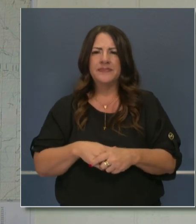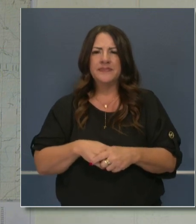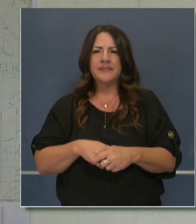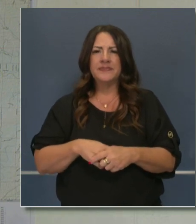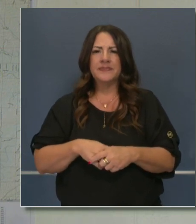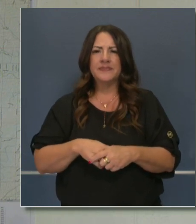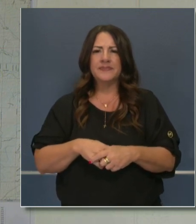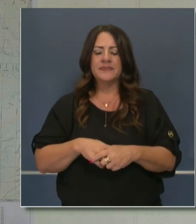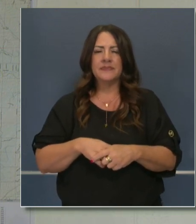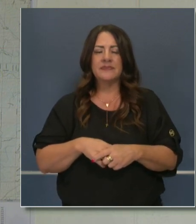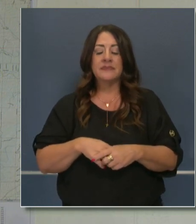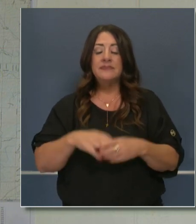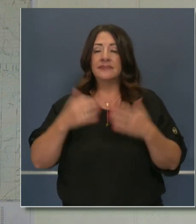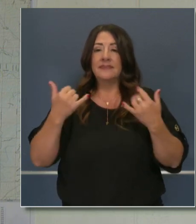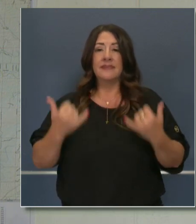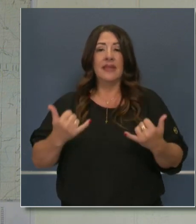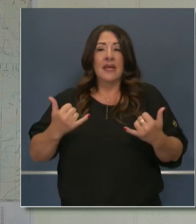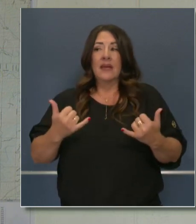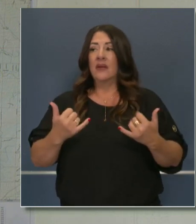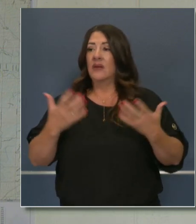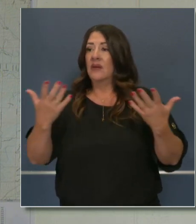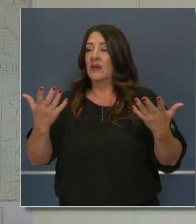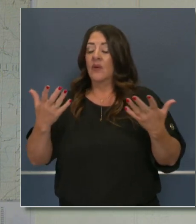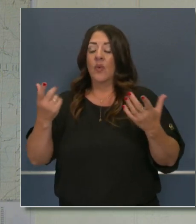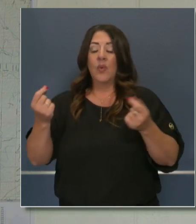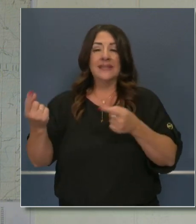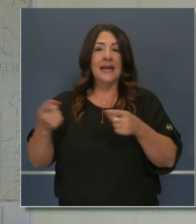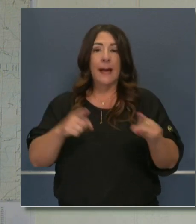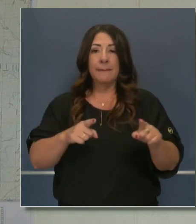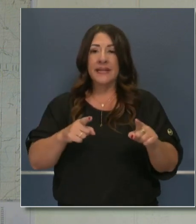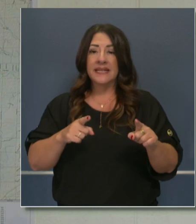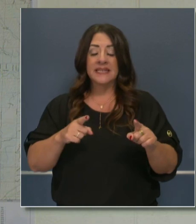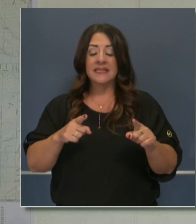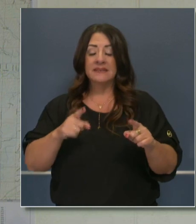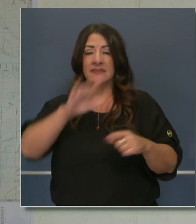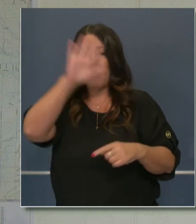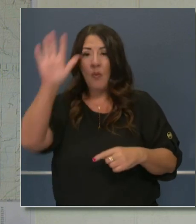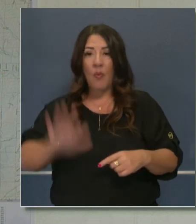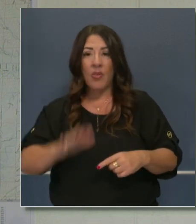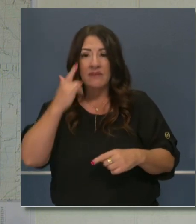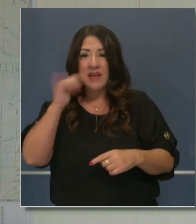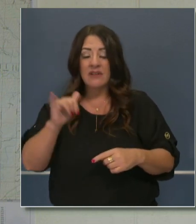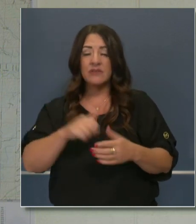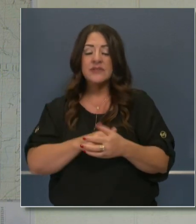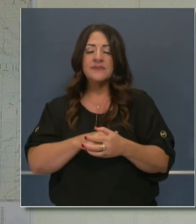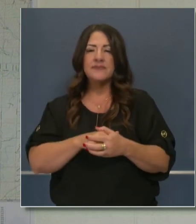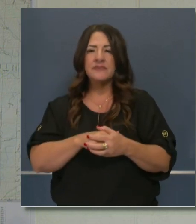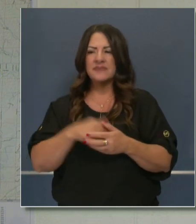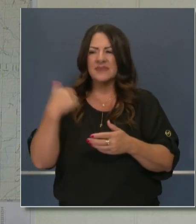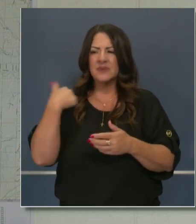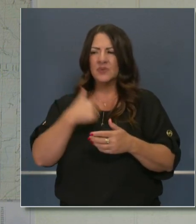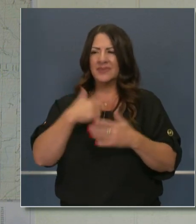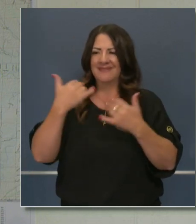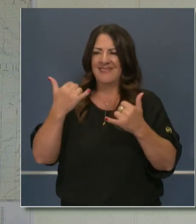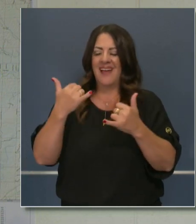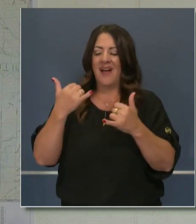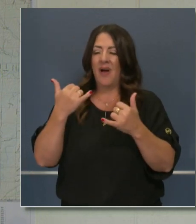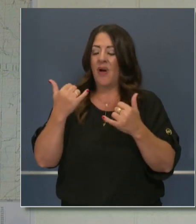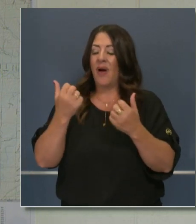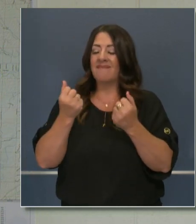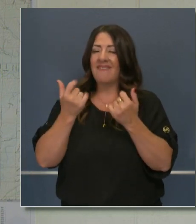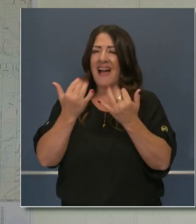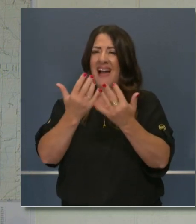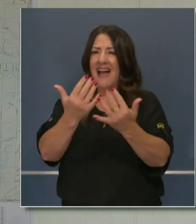rest of what's going on the big picture is the state has surpassed 4 million acres burned